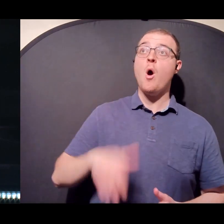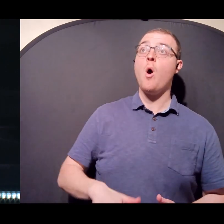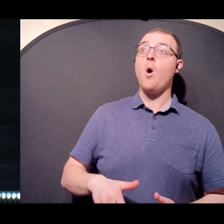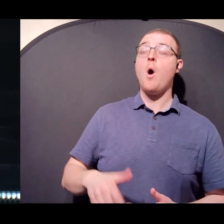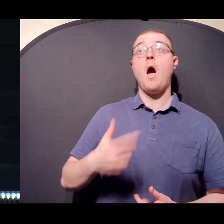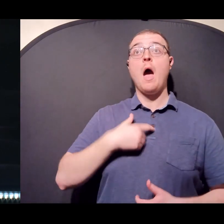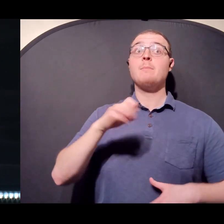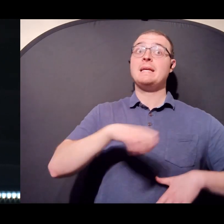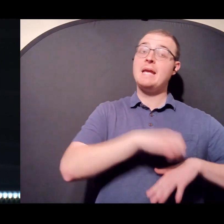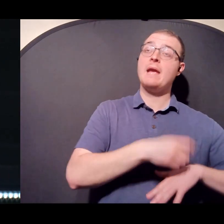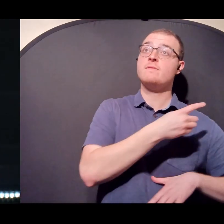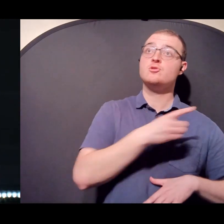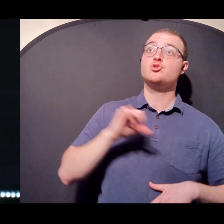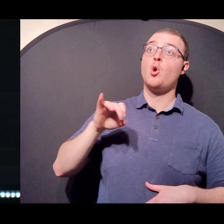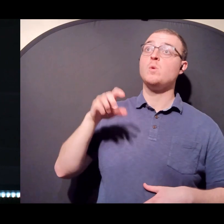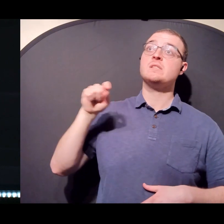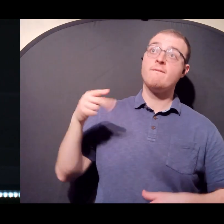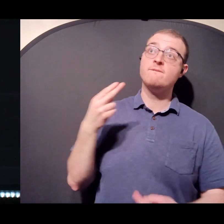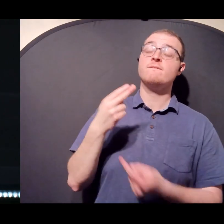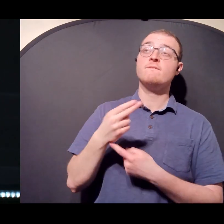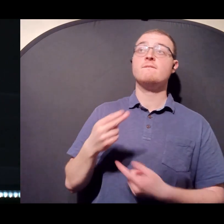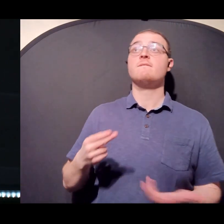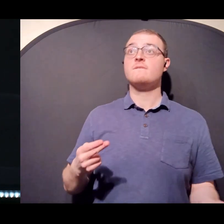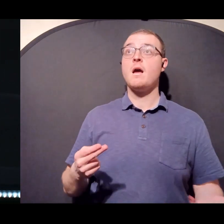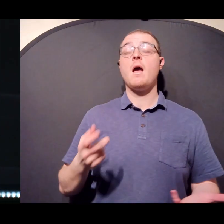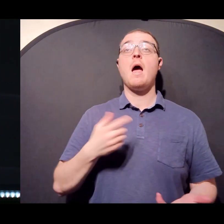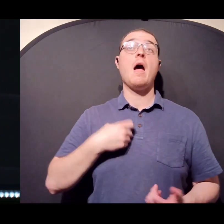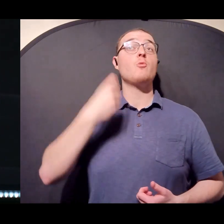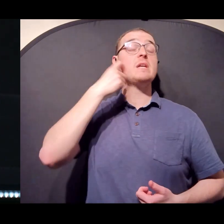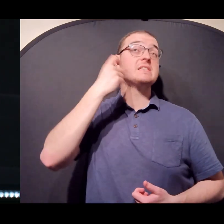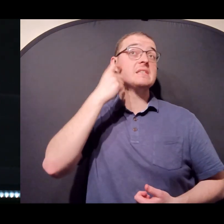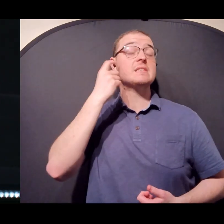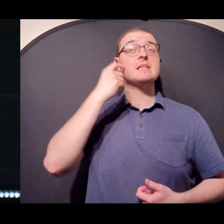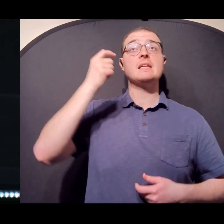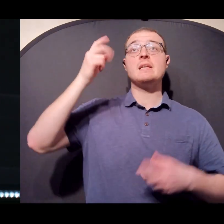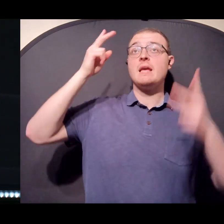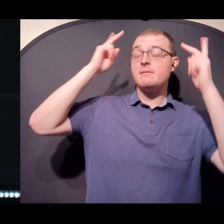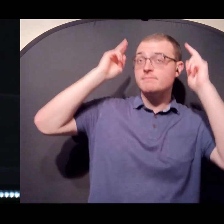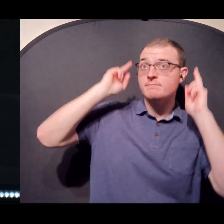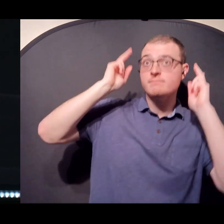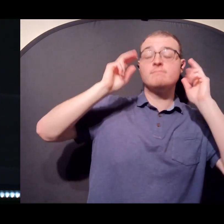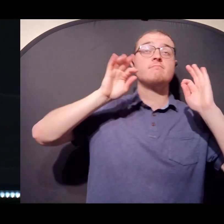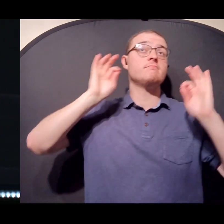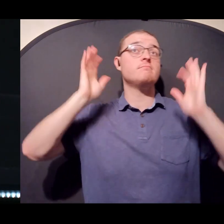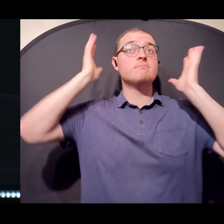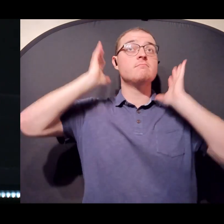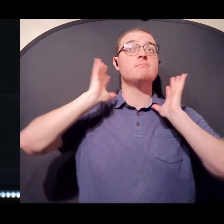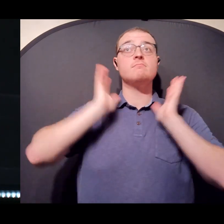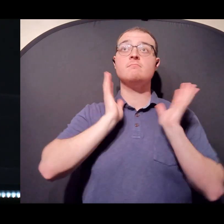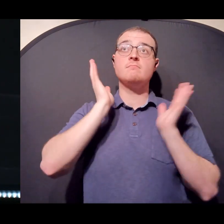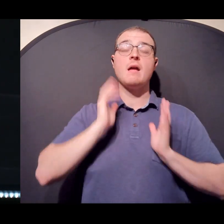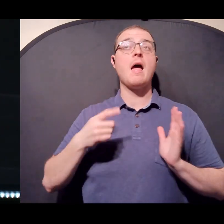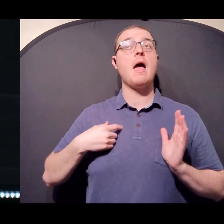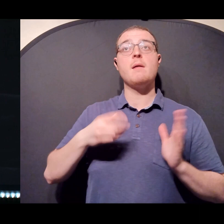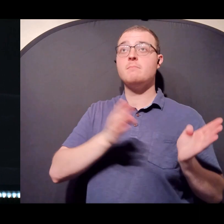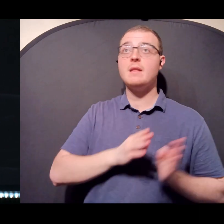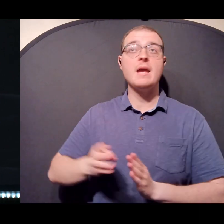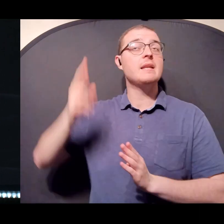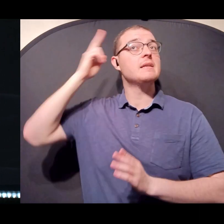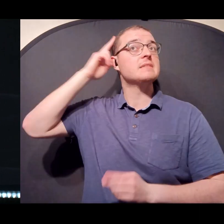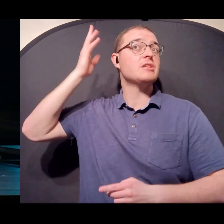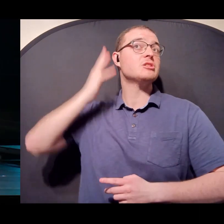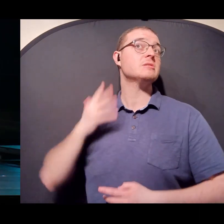I had plans, you know. I'm engaged to Joseph. I had my hair done, I got extensions, the whole thing. I had a plan.